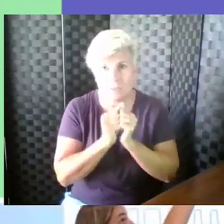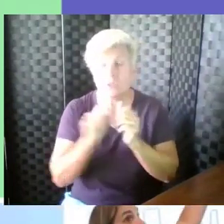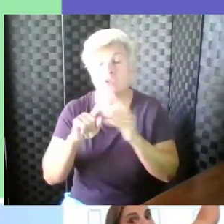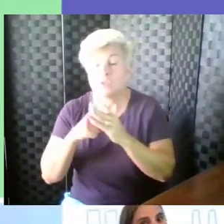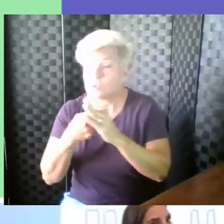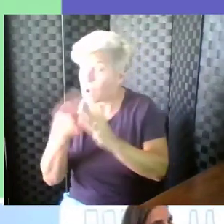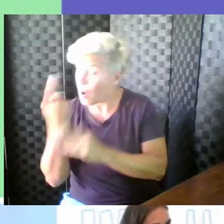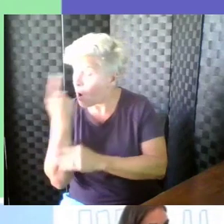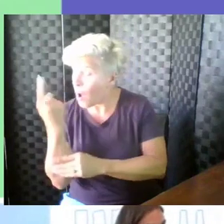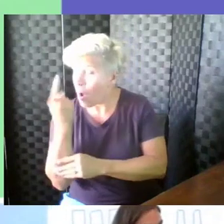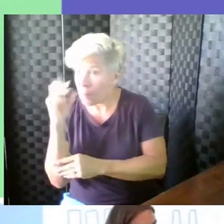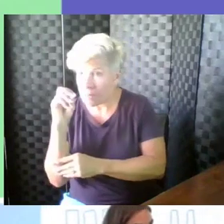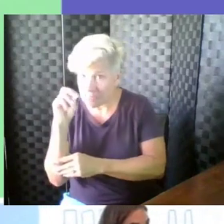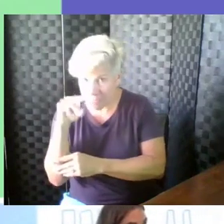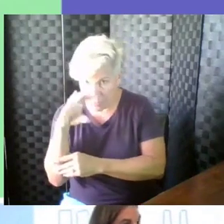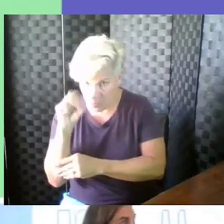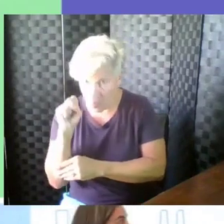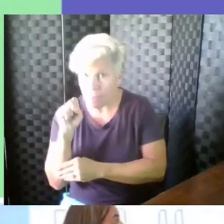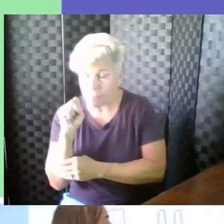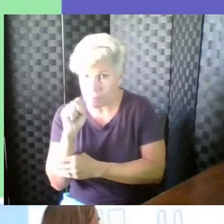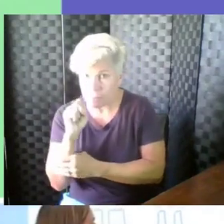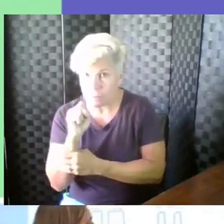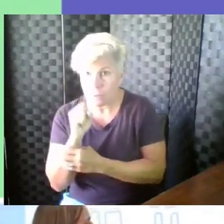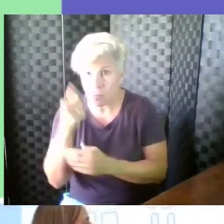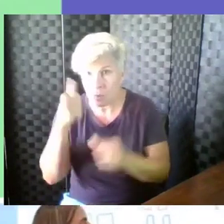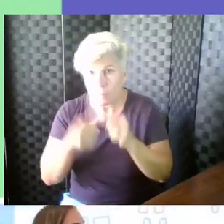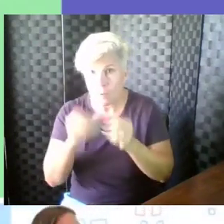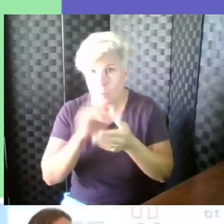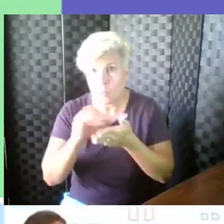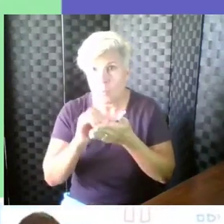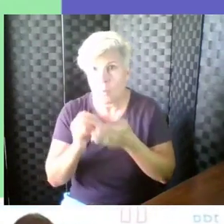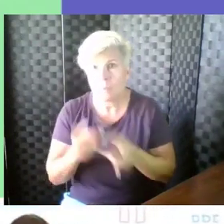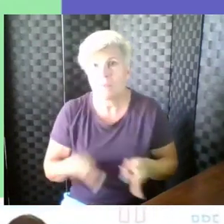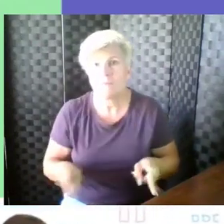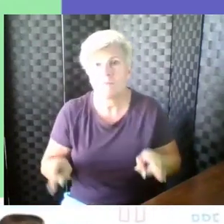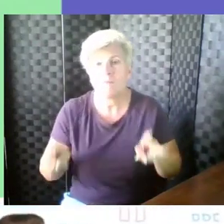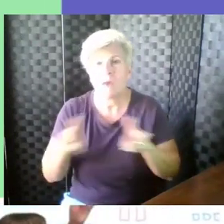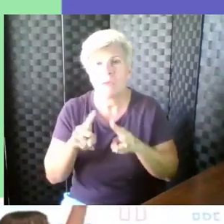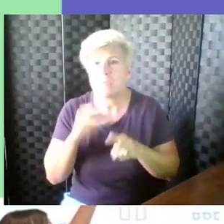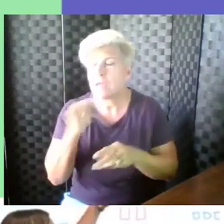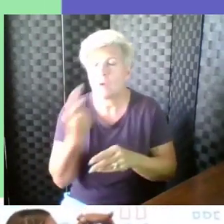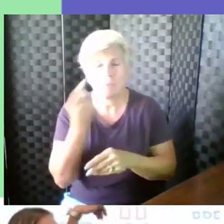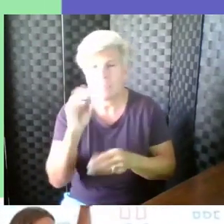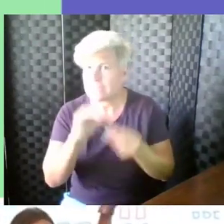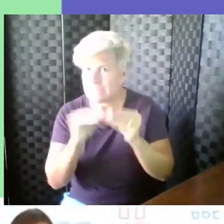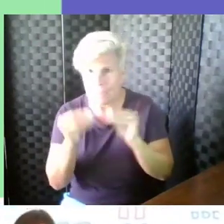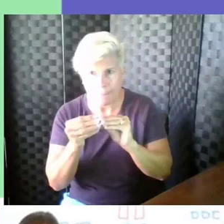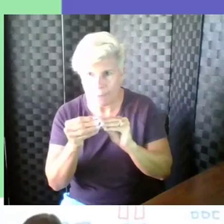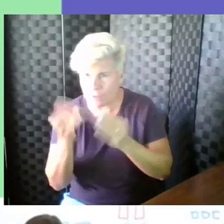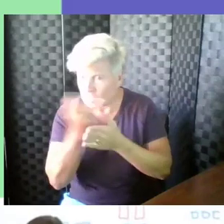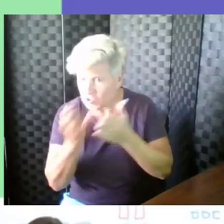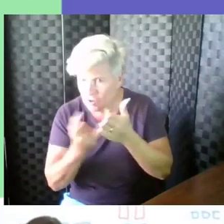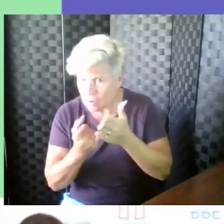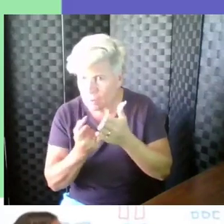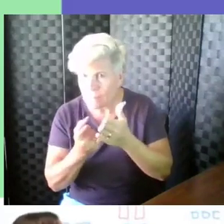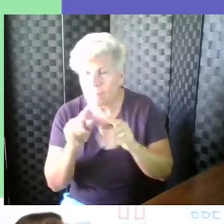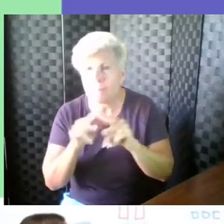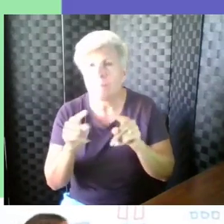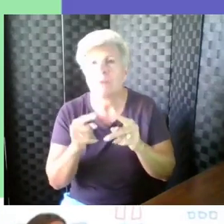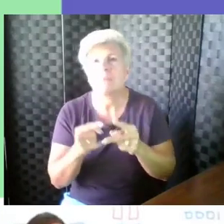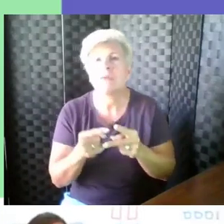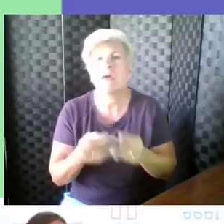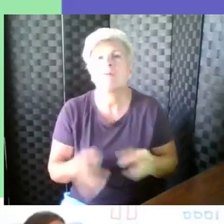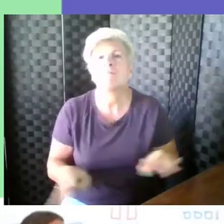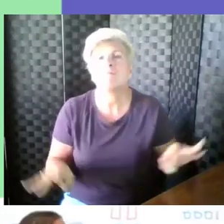start here always in the ones place. And remember, we're going to write the value underneath, not just the number of drawings we made, but